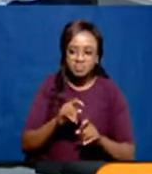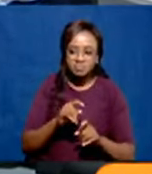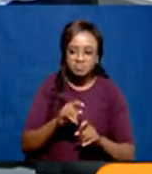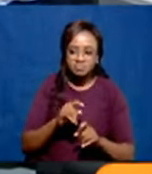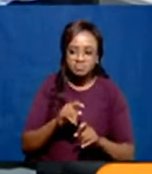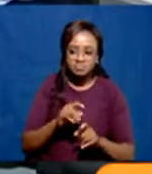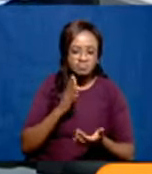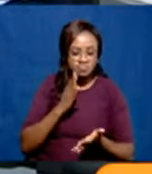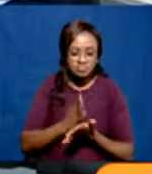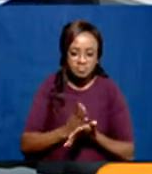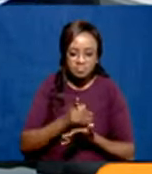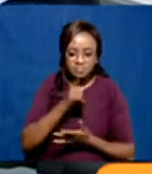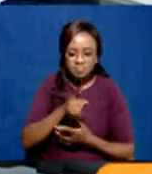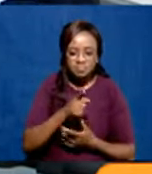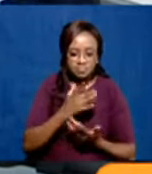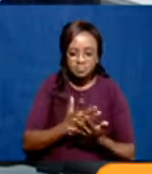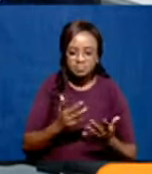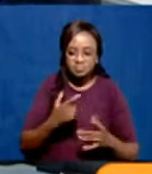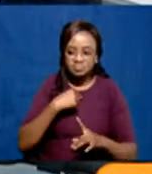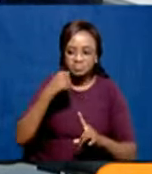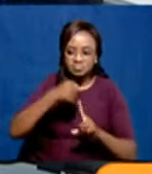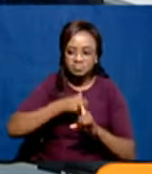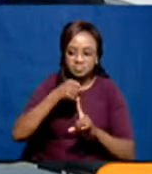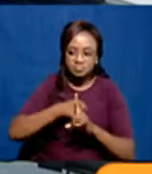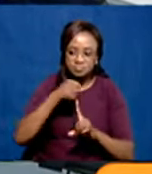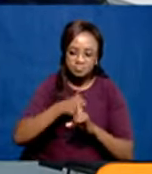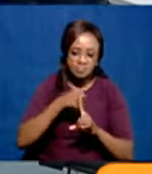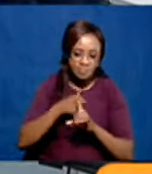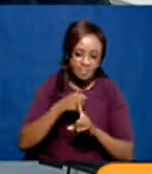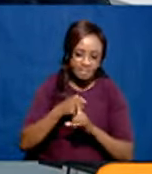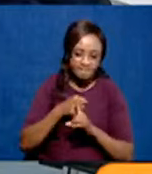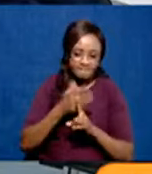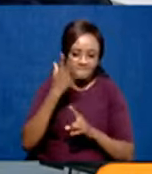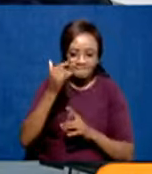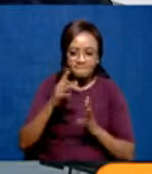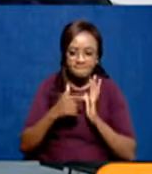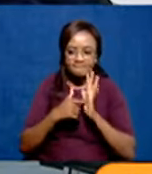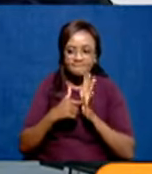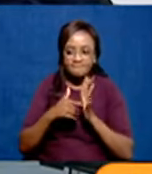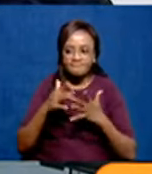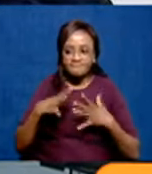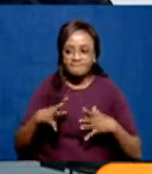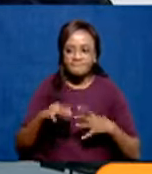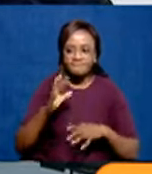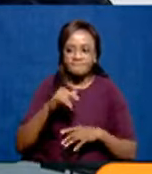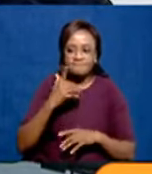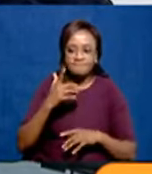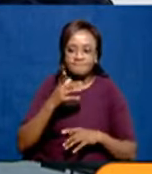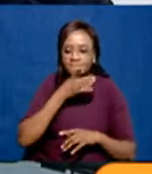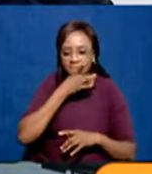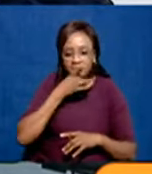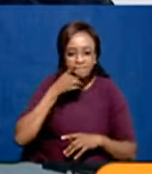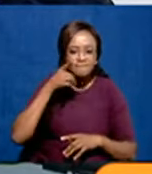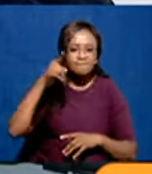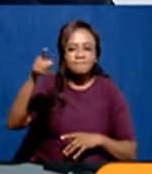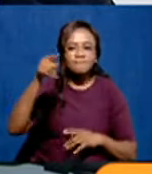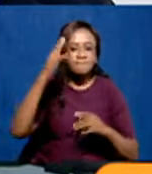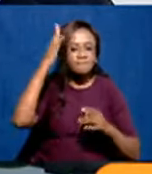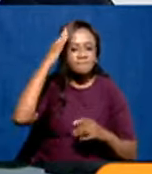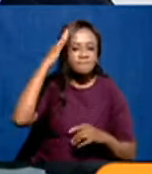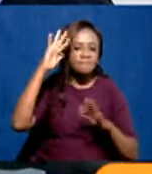reality, this country has been struggling to even know the people who are suffering from floods, even from drought. Tell me, how will they actually know